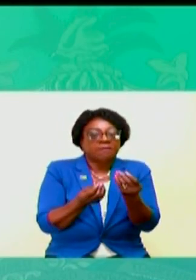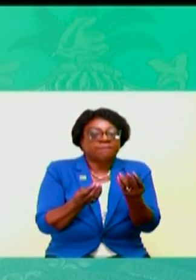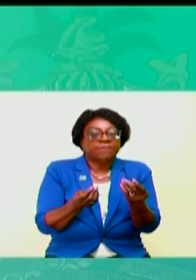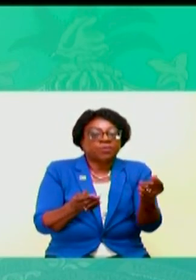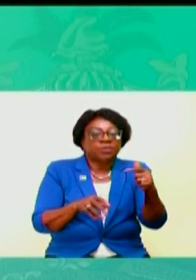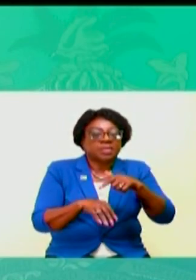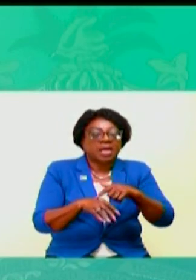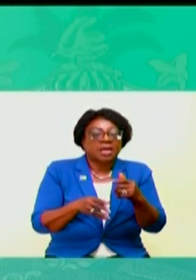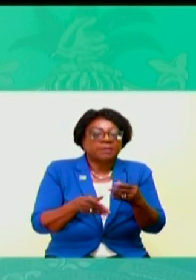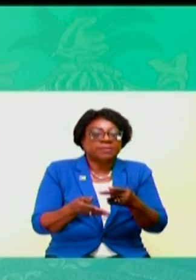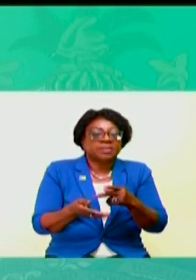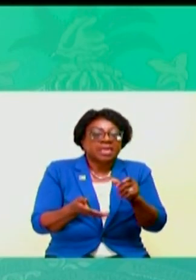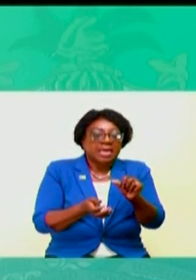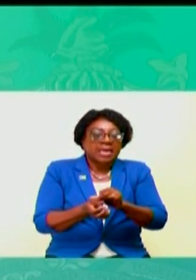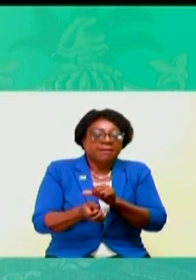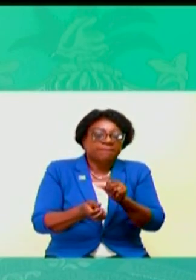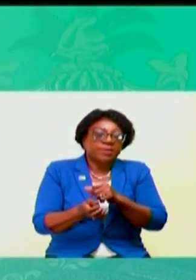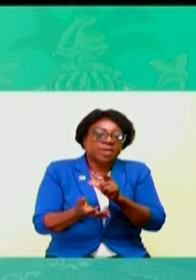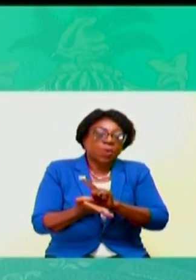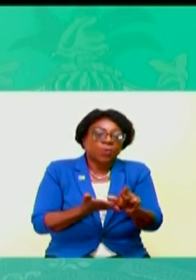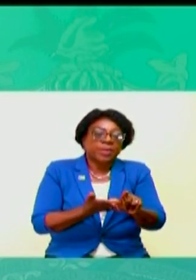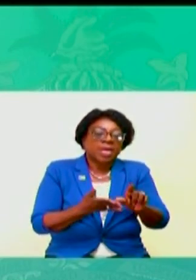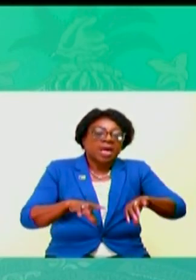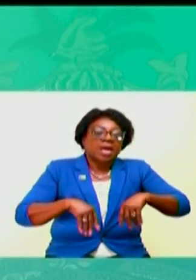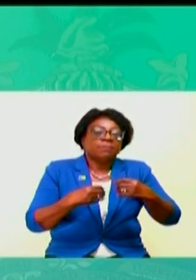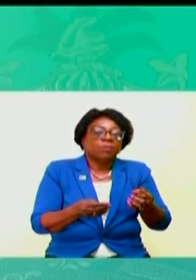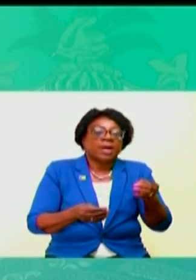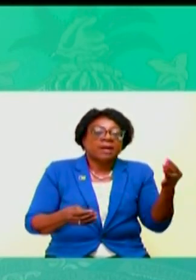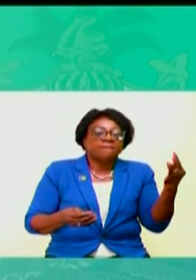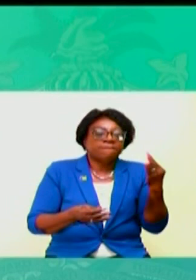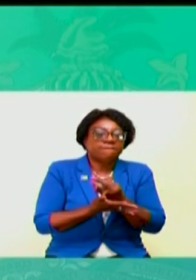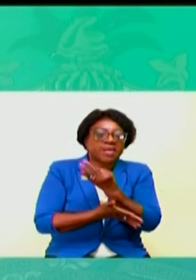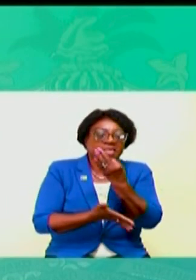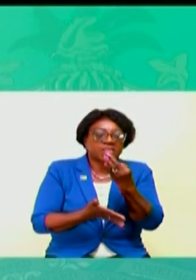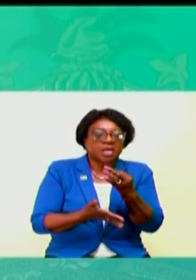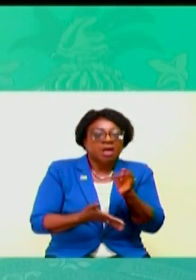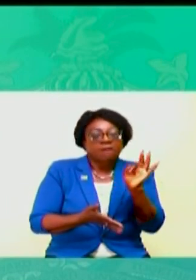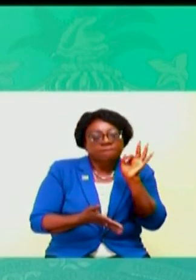provides fresh fruits and vegetables to residents